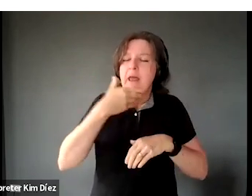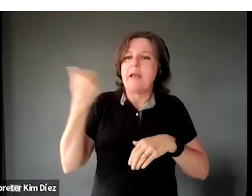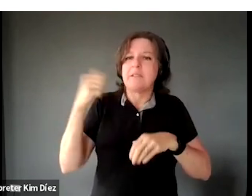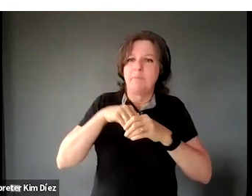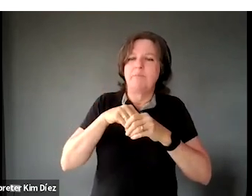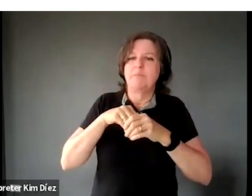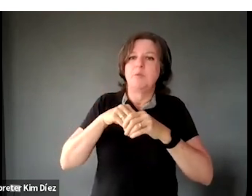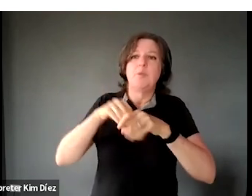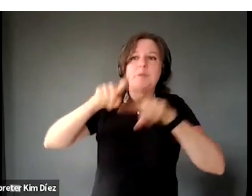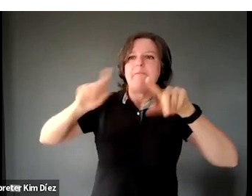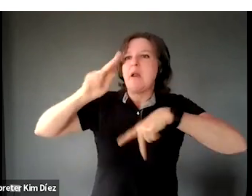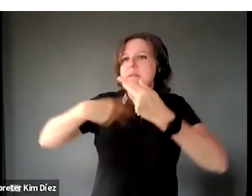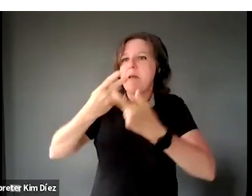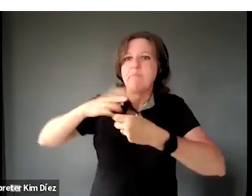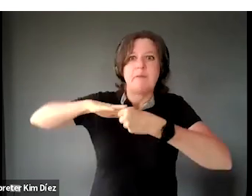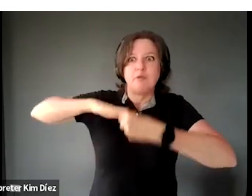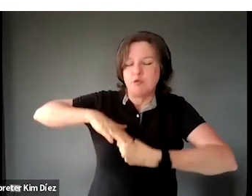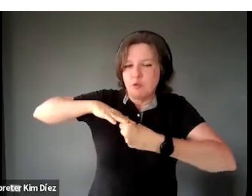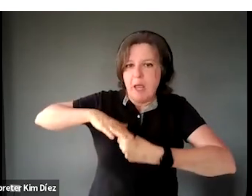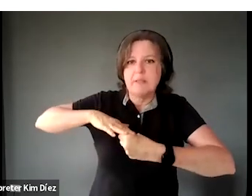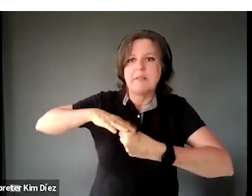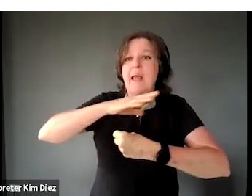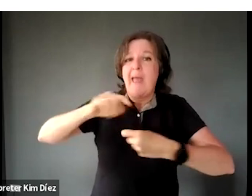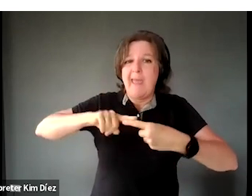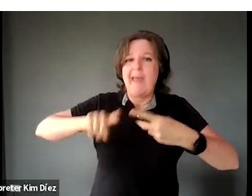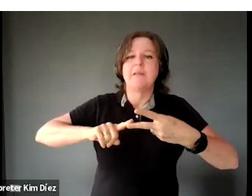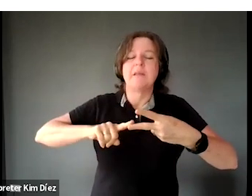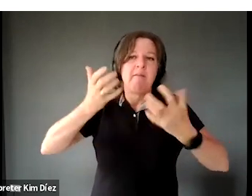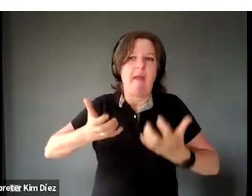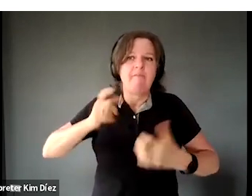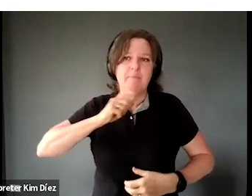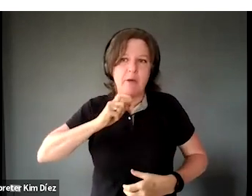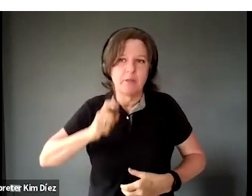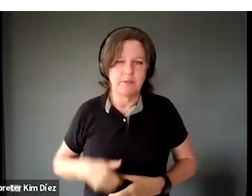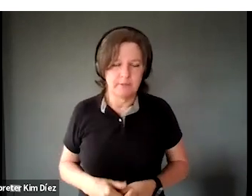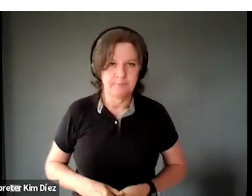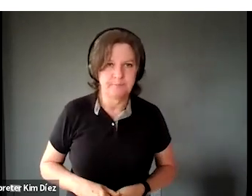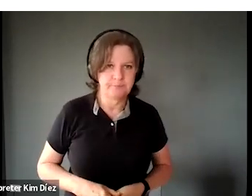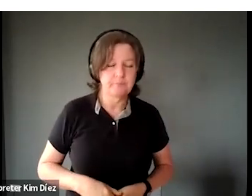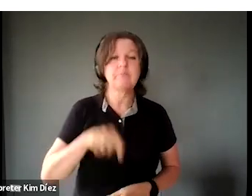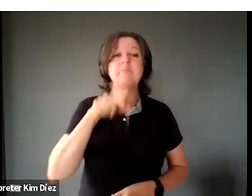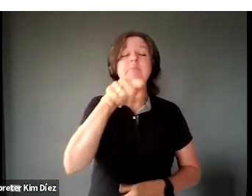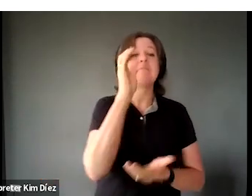will help the plant to better handle stress, including heavy metal.